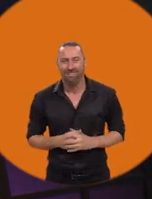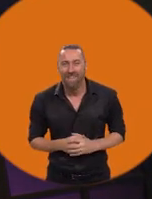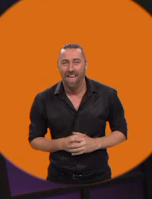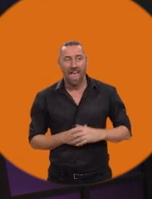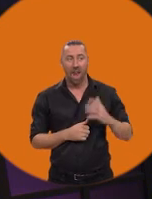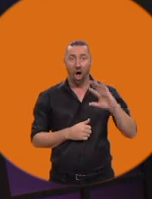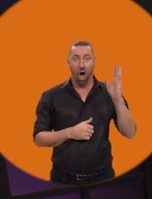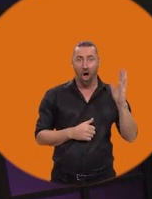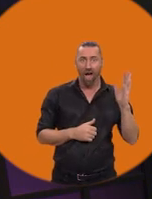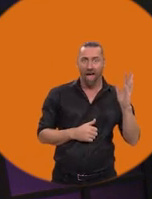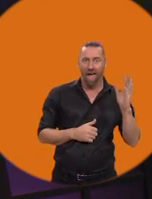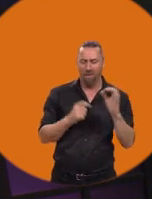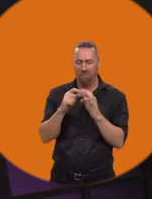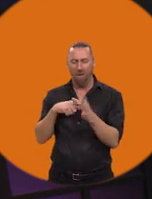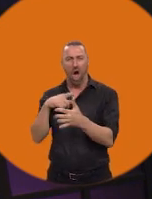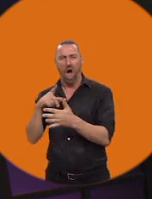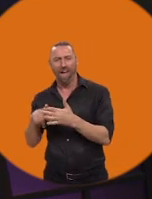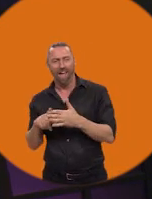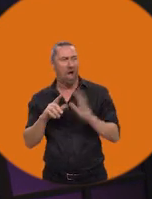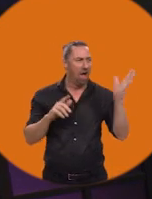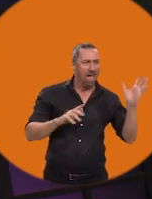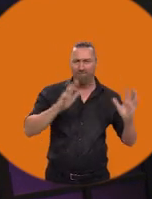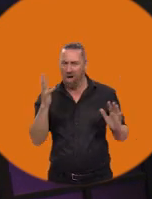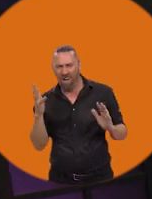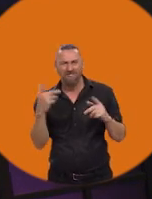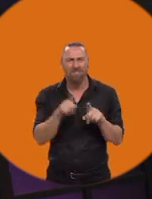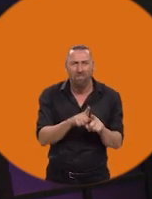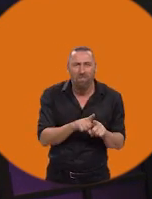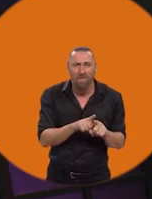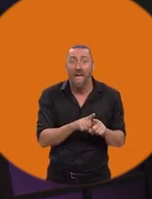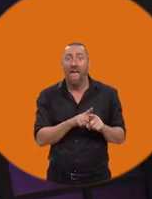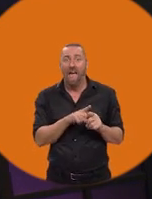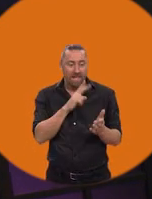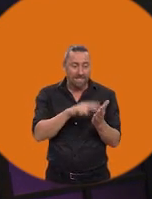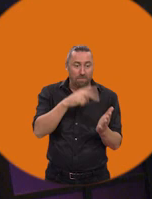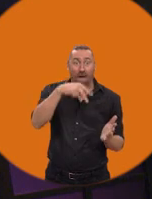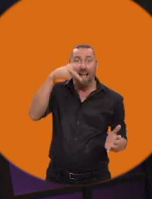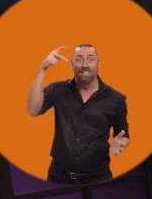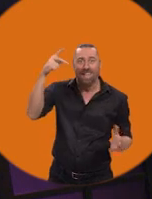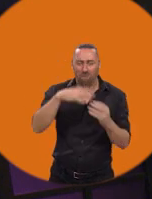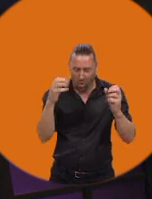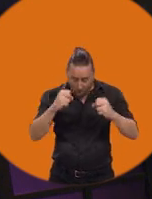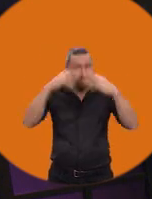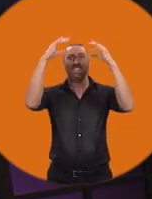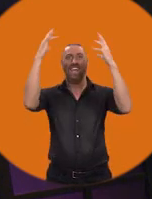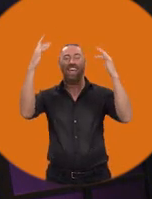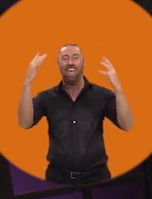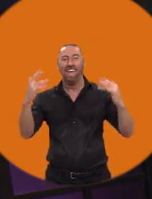you, and hi and bye. Oh, and of course, spaghetti